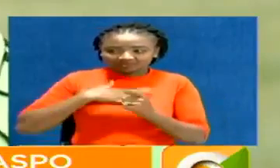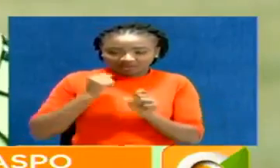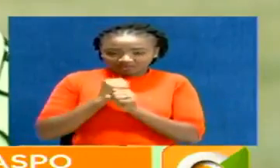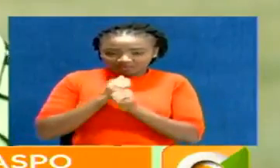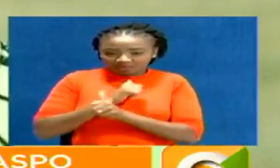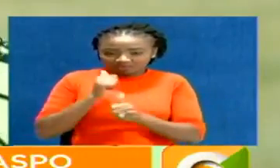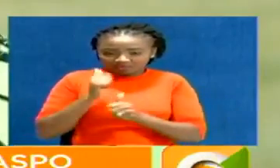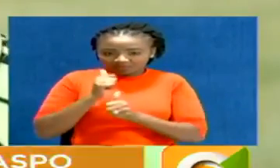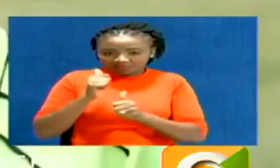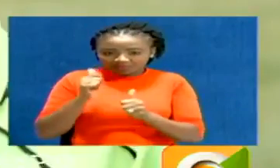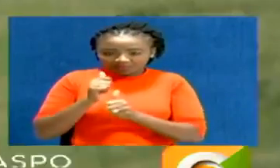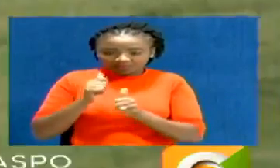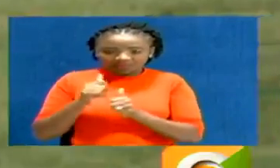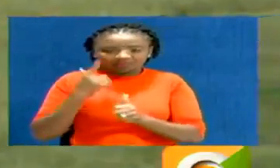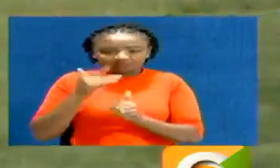goal.